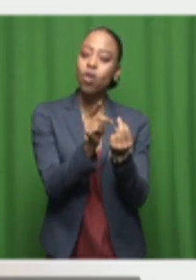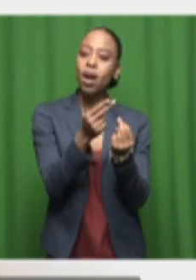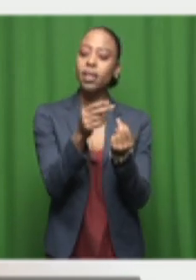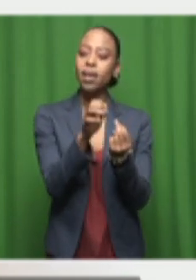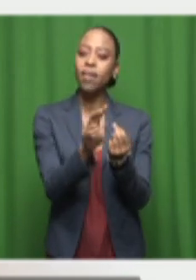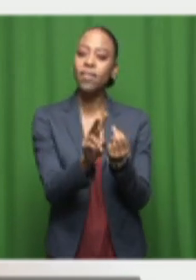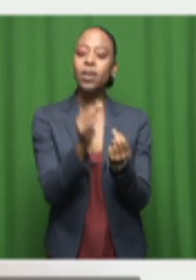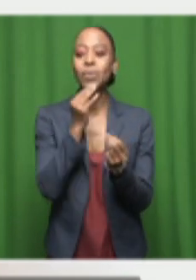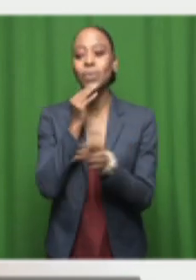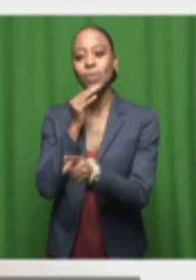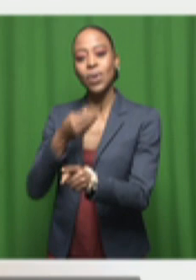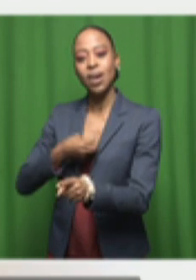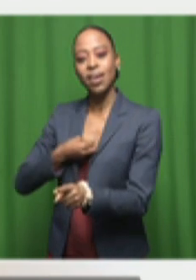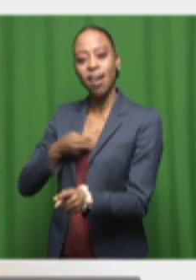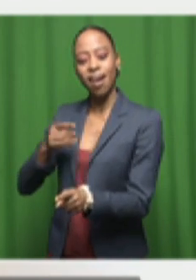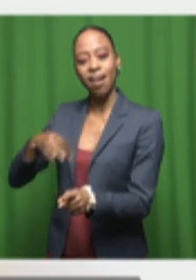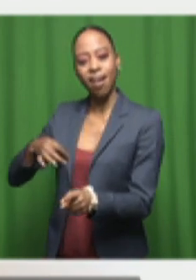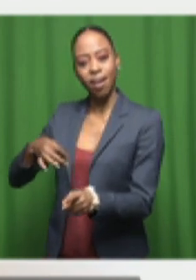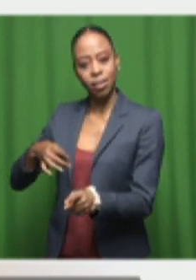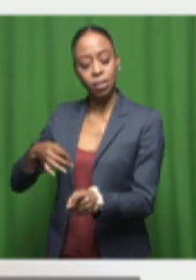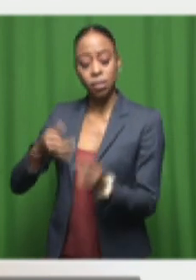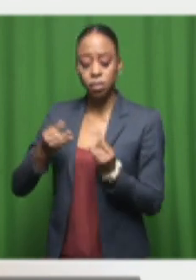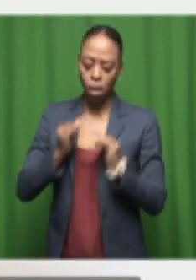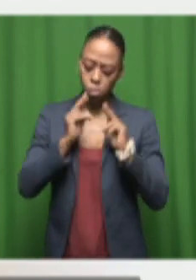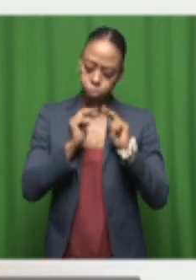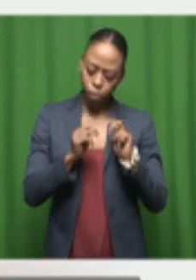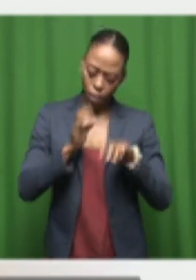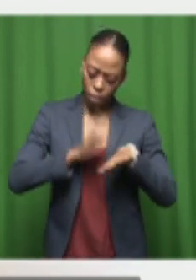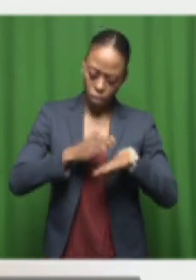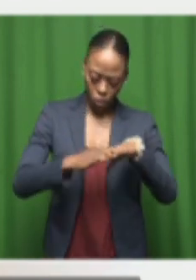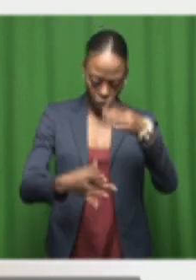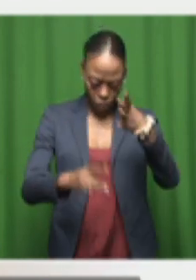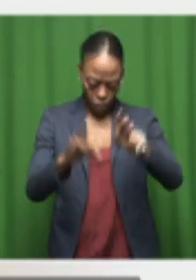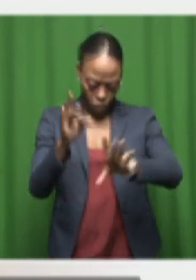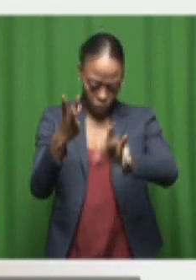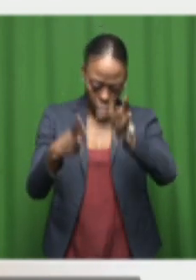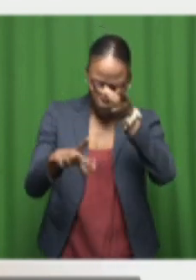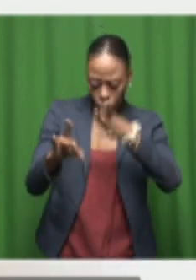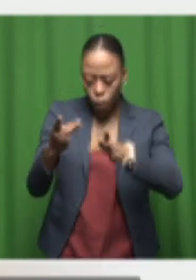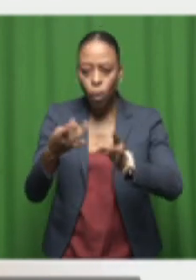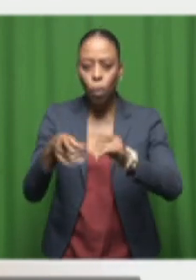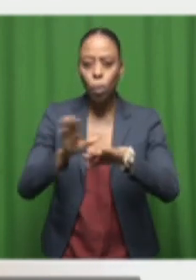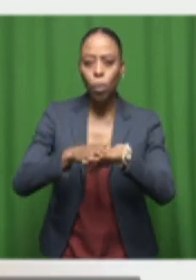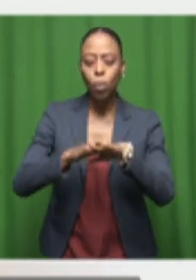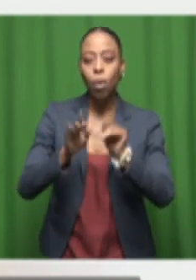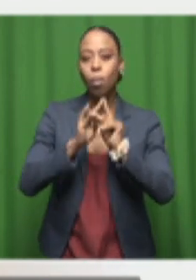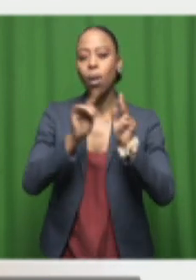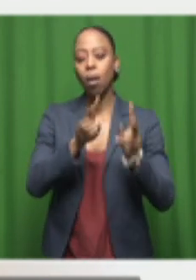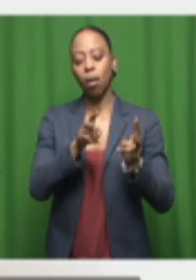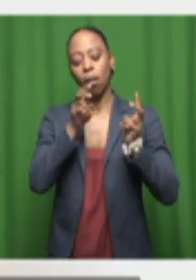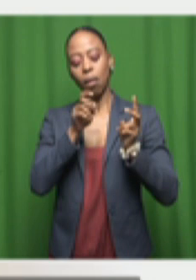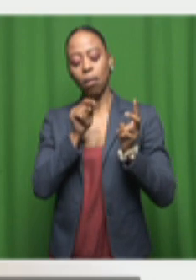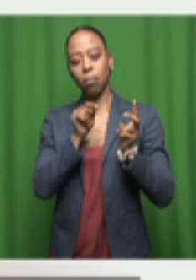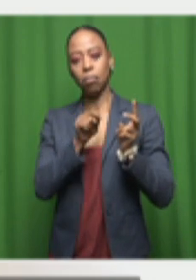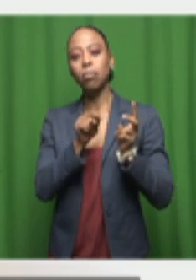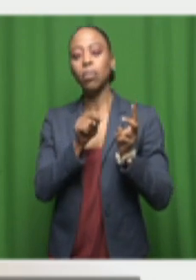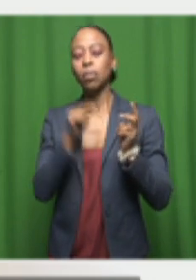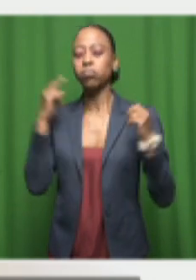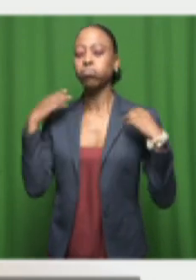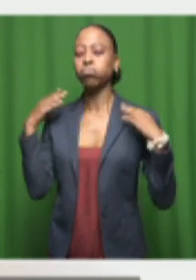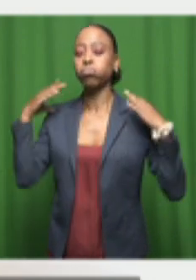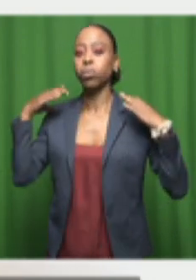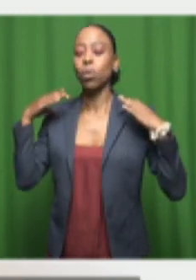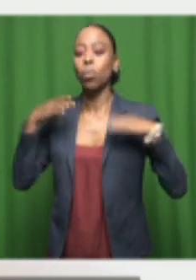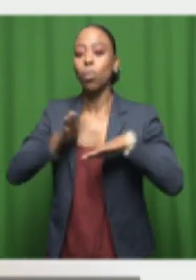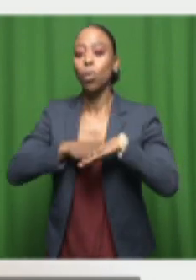group. Now, in this particular study, we're still analyzing that data of new infections. But what we also see a very high burden